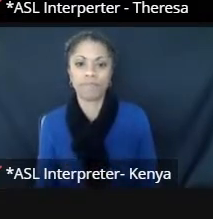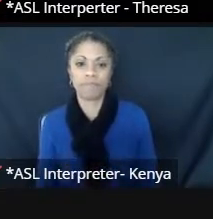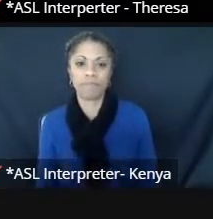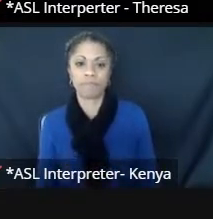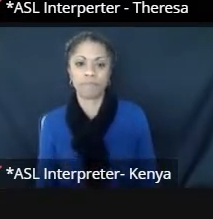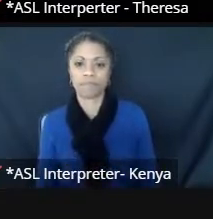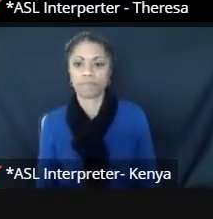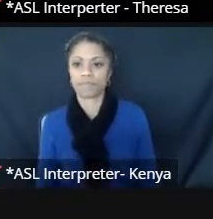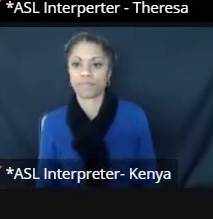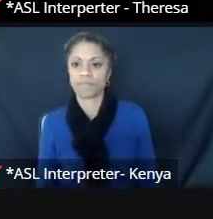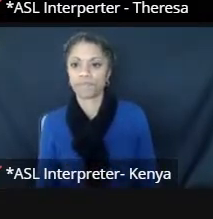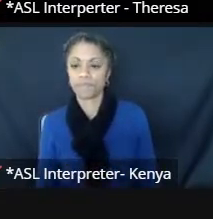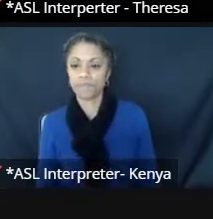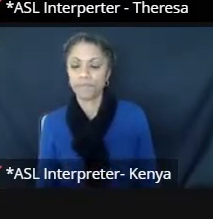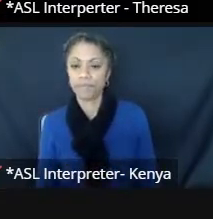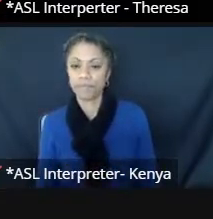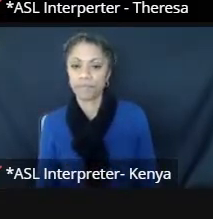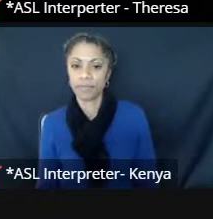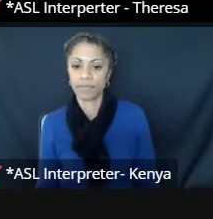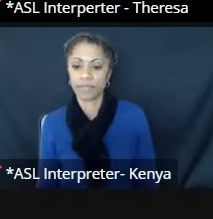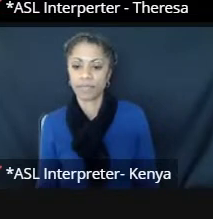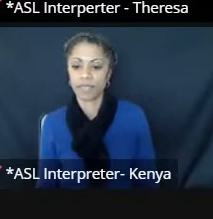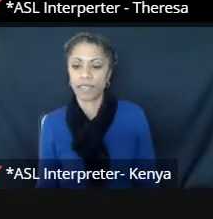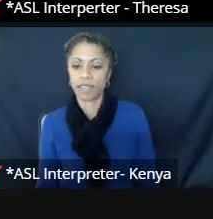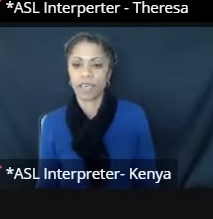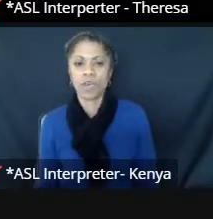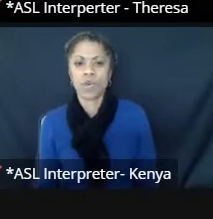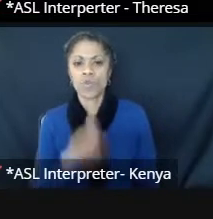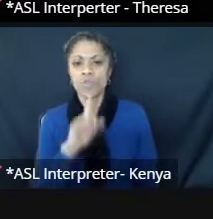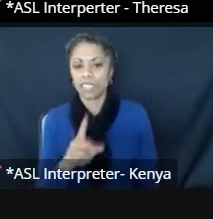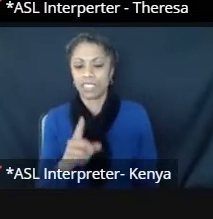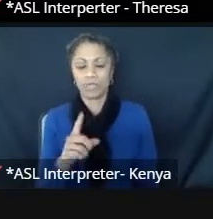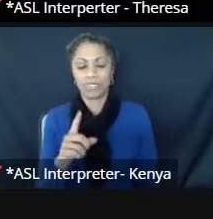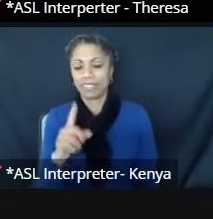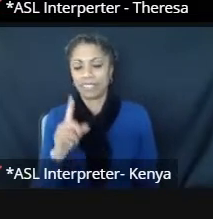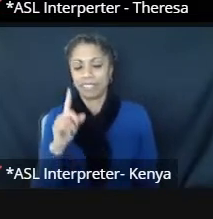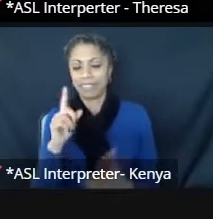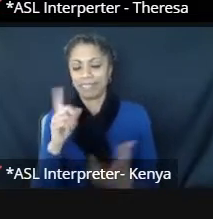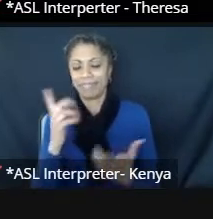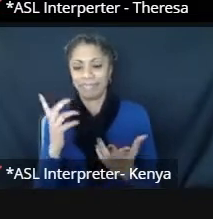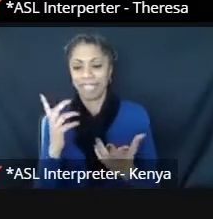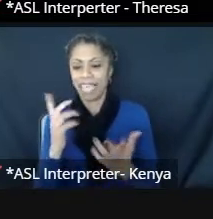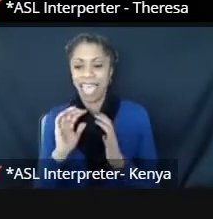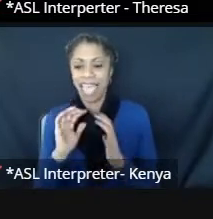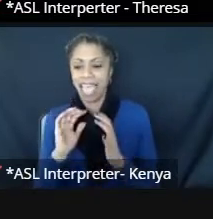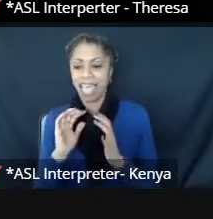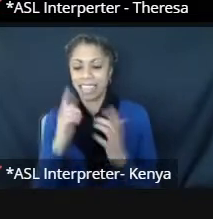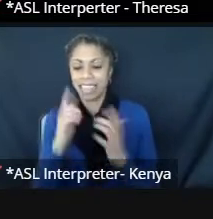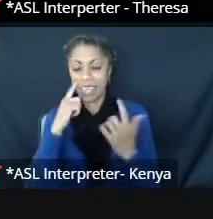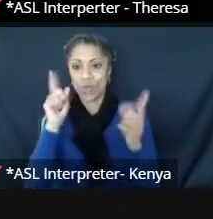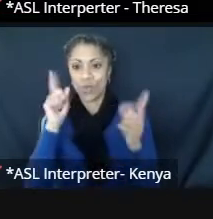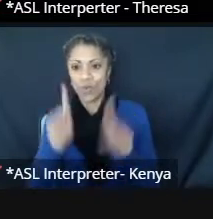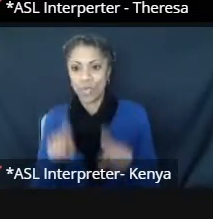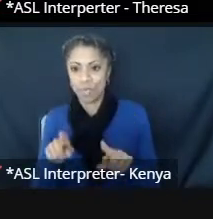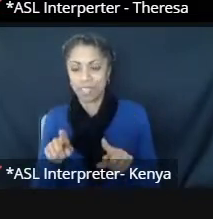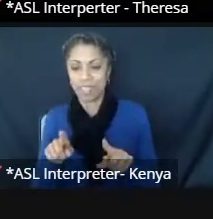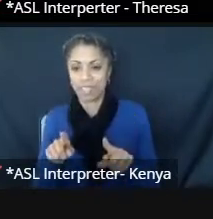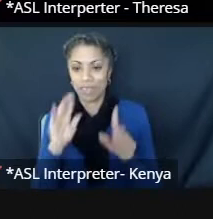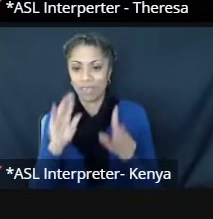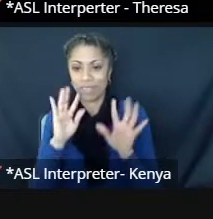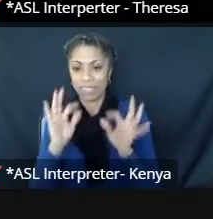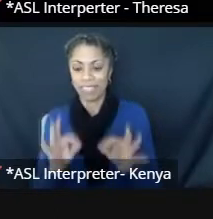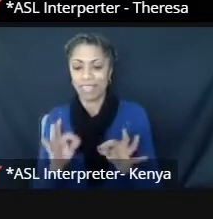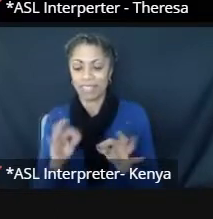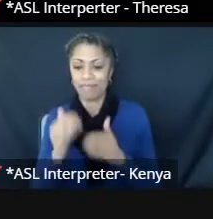So we always start just by grounding in the community agreements that have guided us as a working group since the